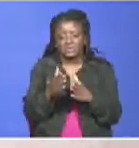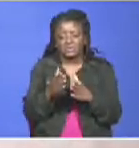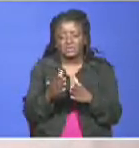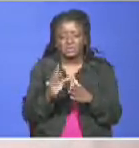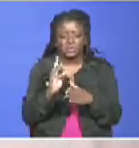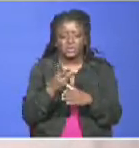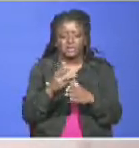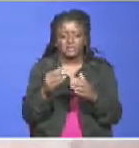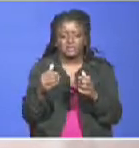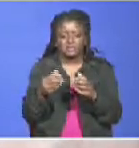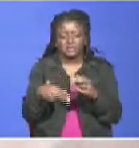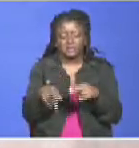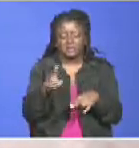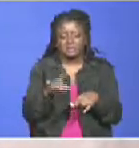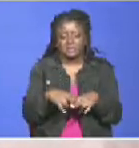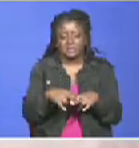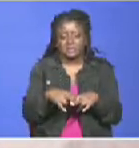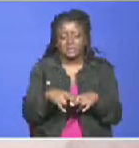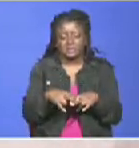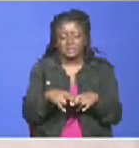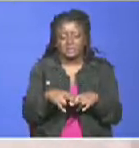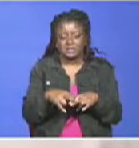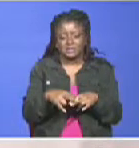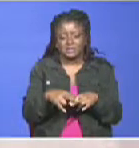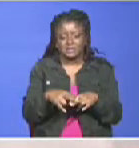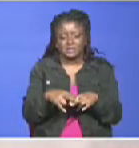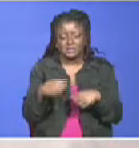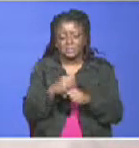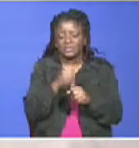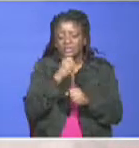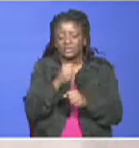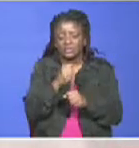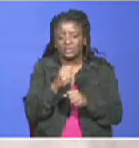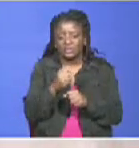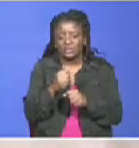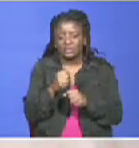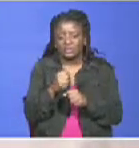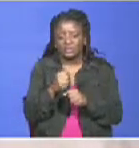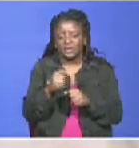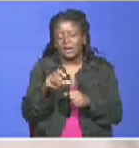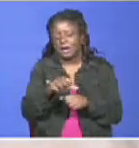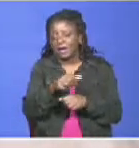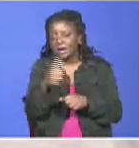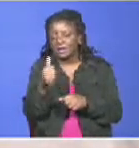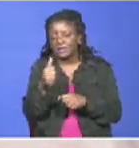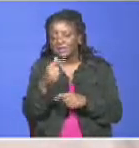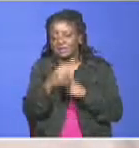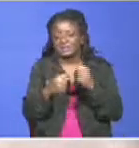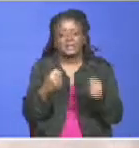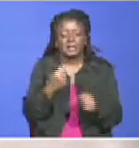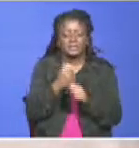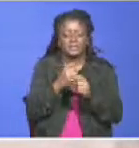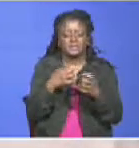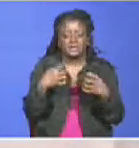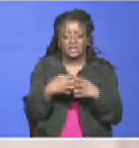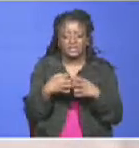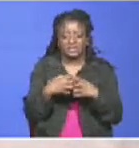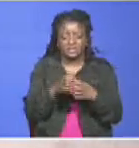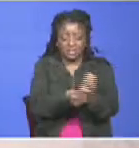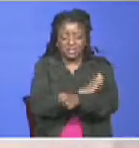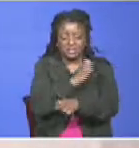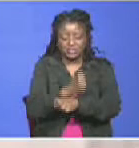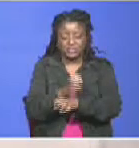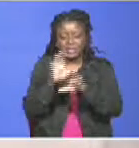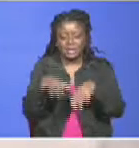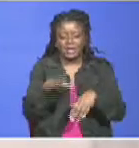regime to ensure alternative energy could be imported in the mix of delivery for energy.